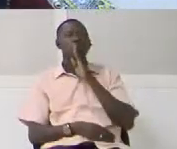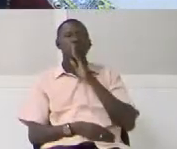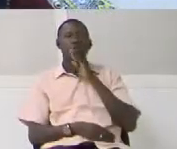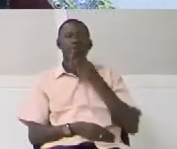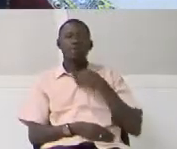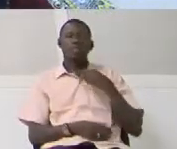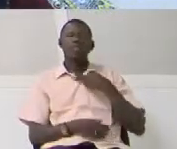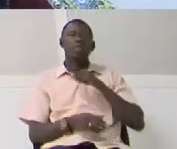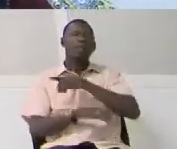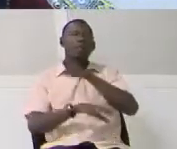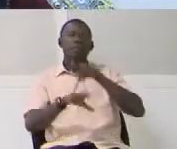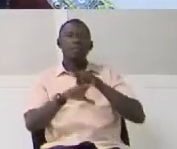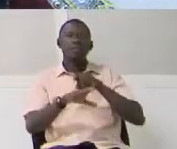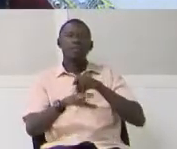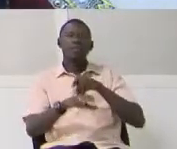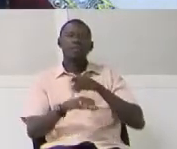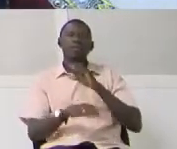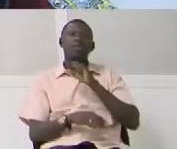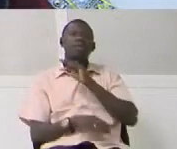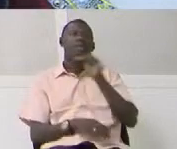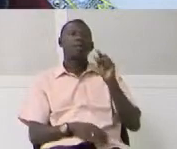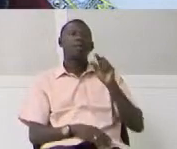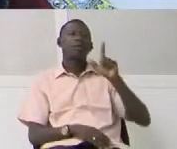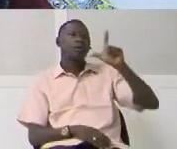Belgium in a place called Lommel.